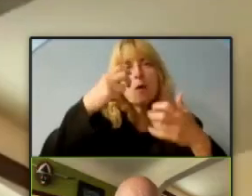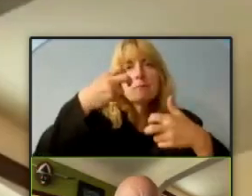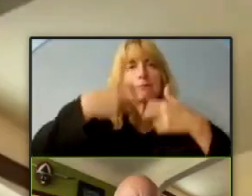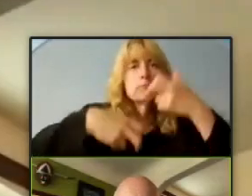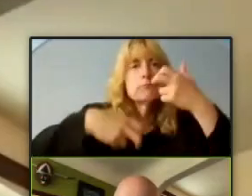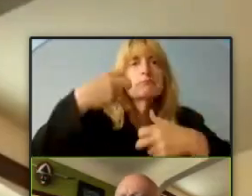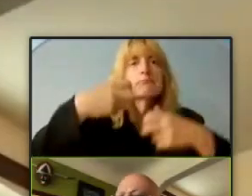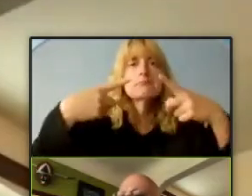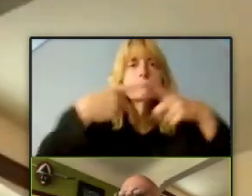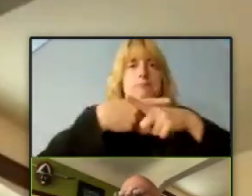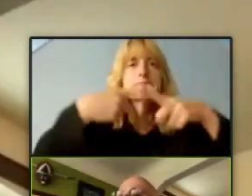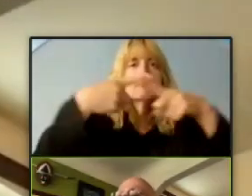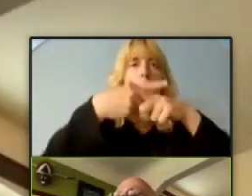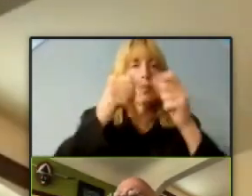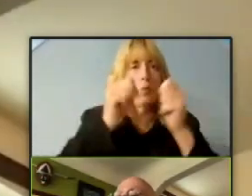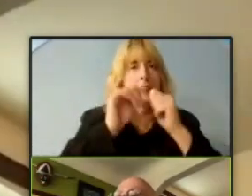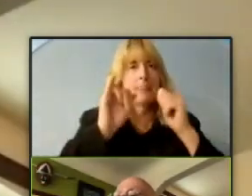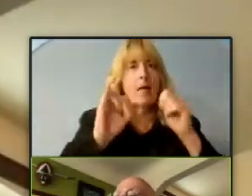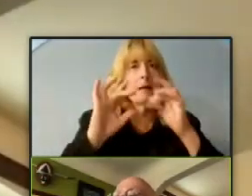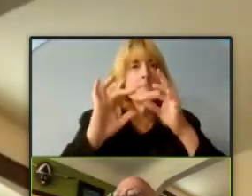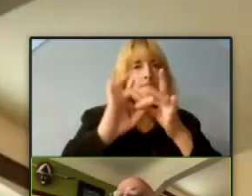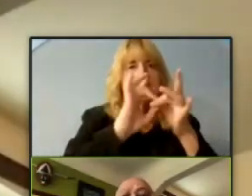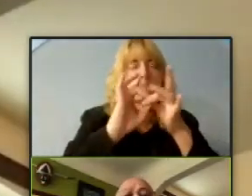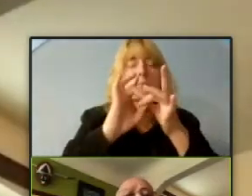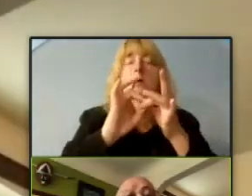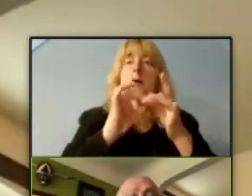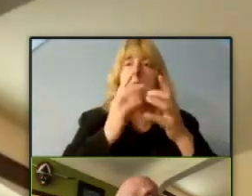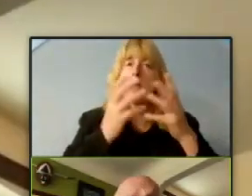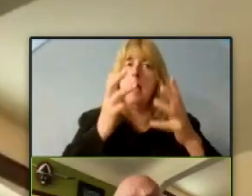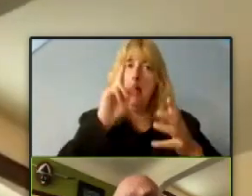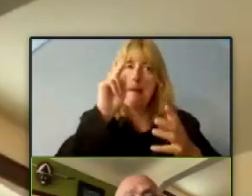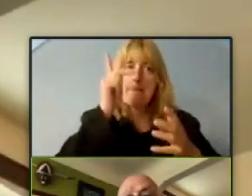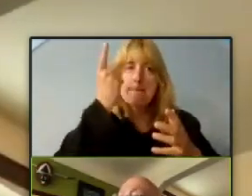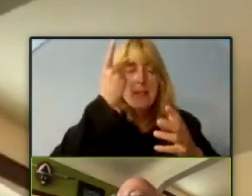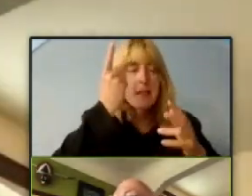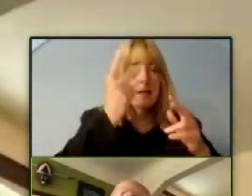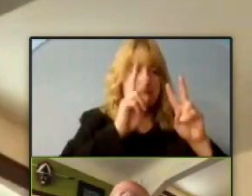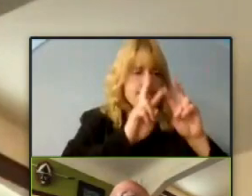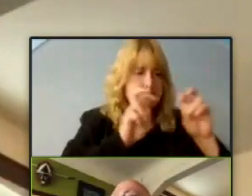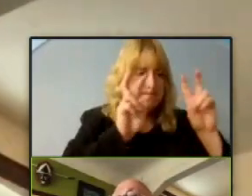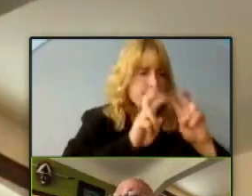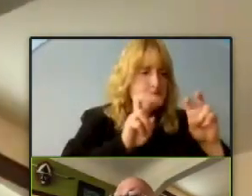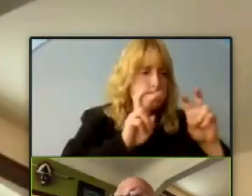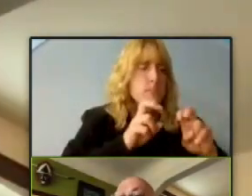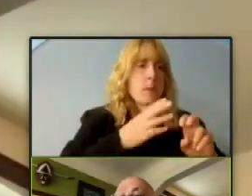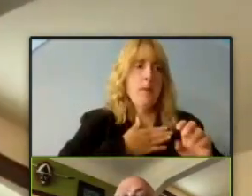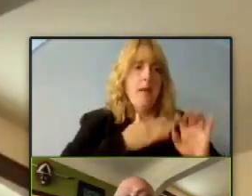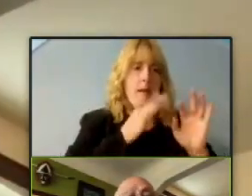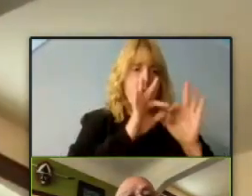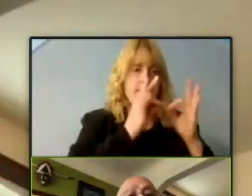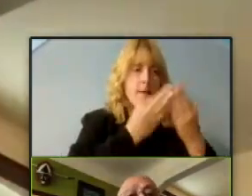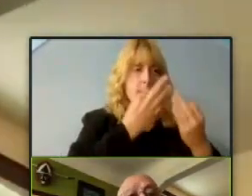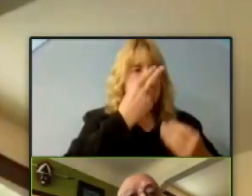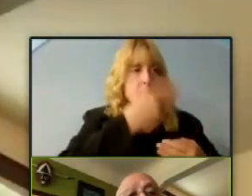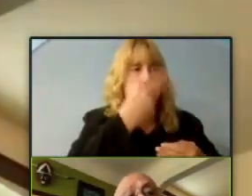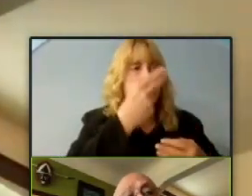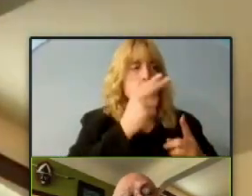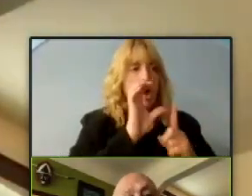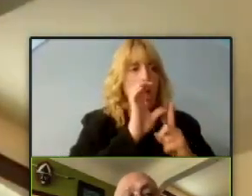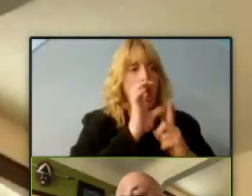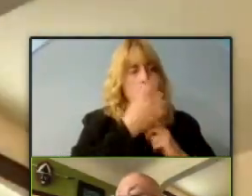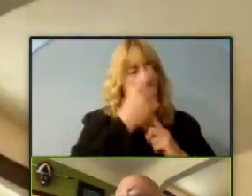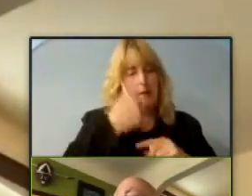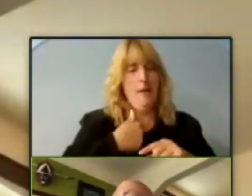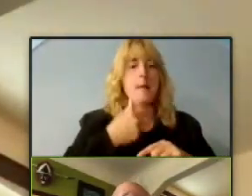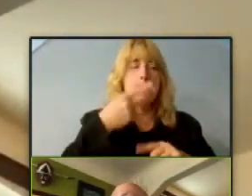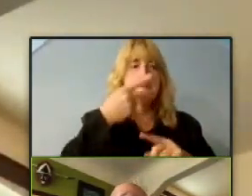personal political journey for me has been influenced by my own family history, cultural background, being from the Caribbean, I'm